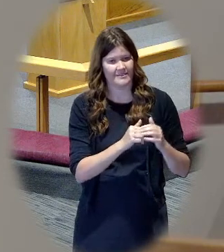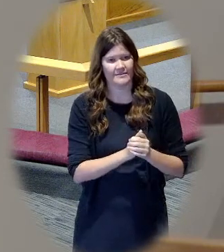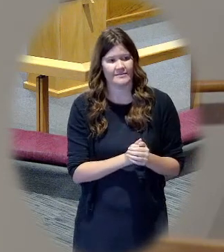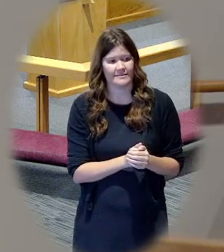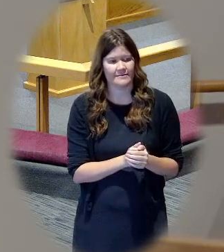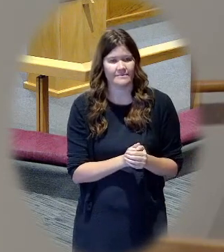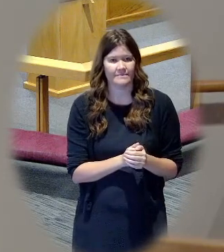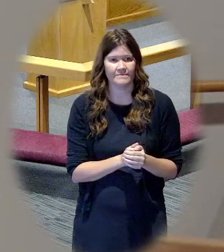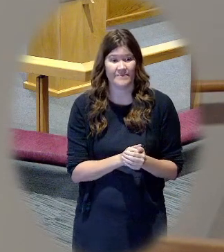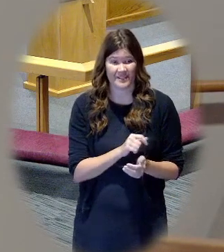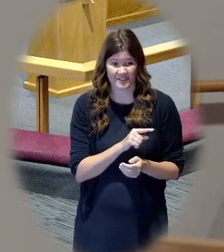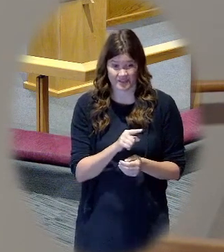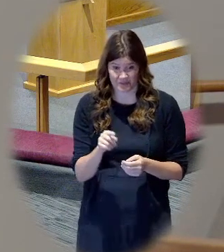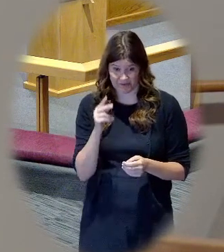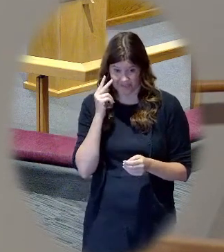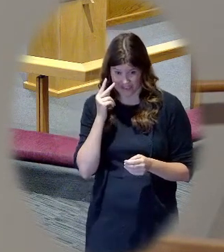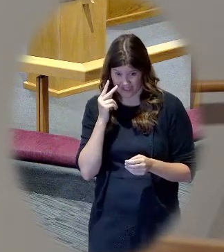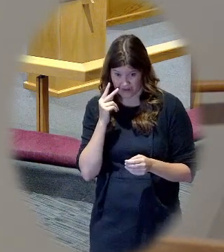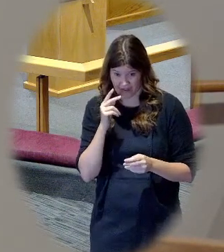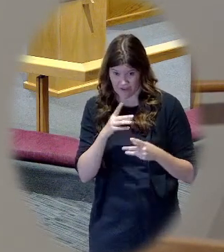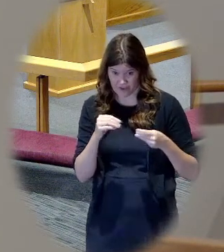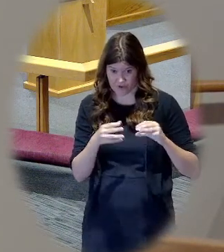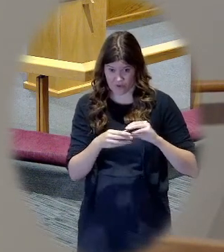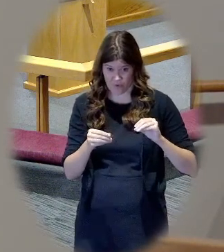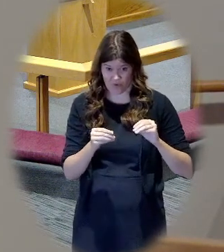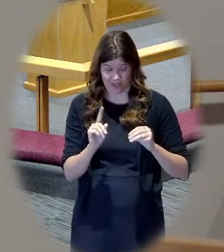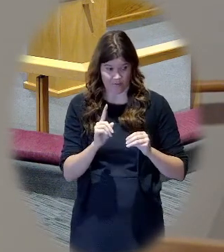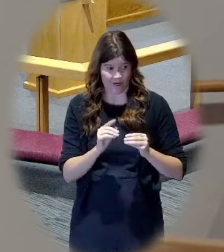Anybody see where this is going?